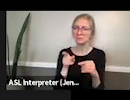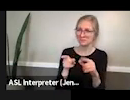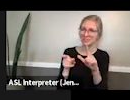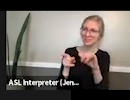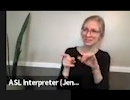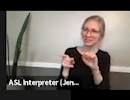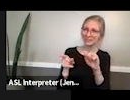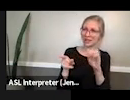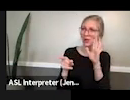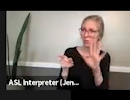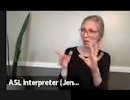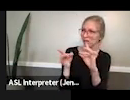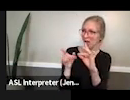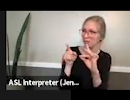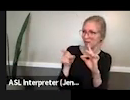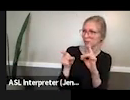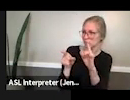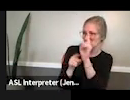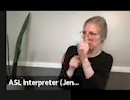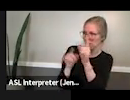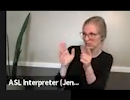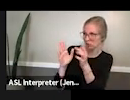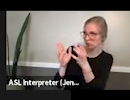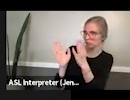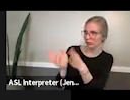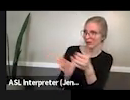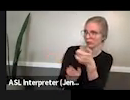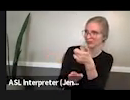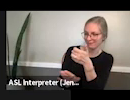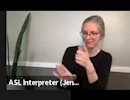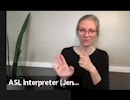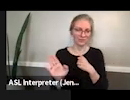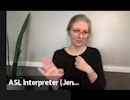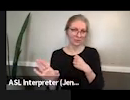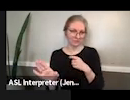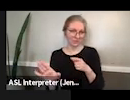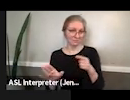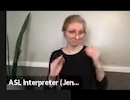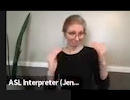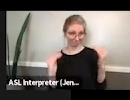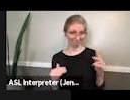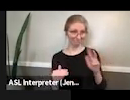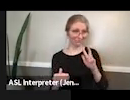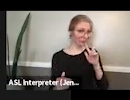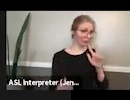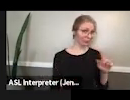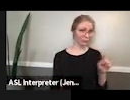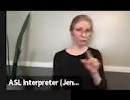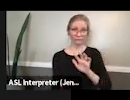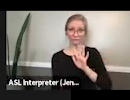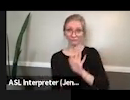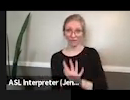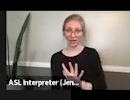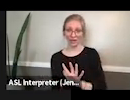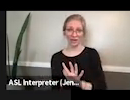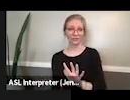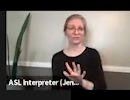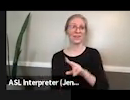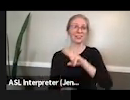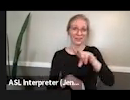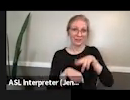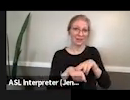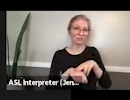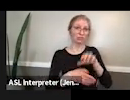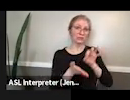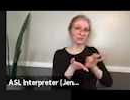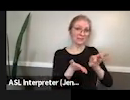minute, so you might get yourself prepared. Then look here what happens with 3 to 5. The national census is reported in all